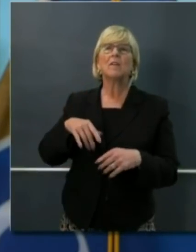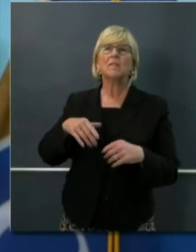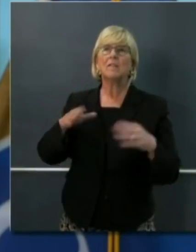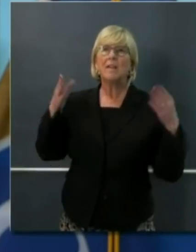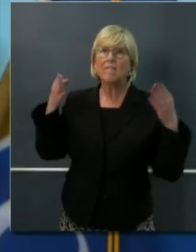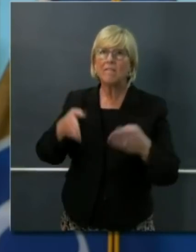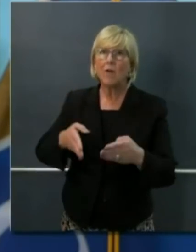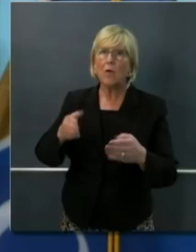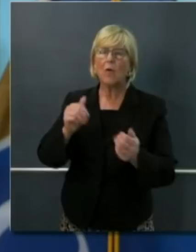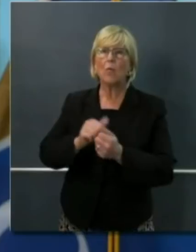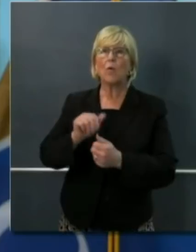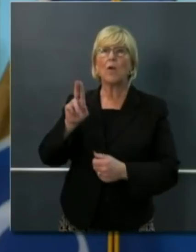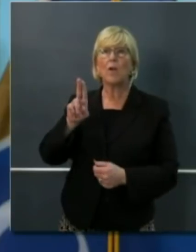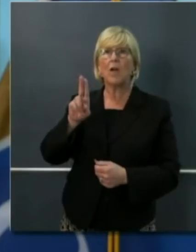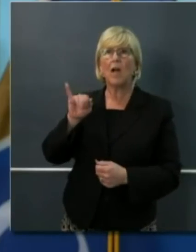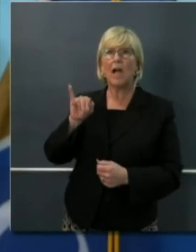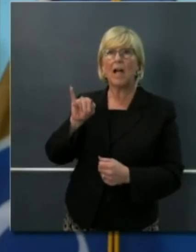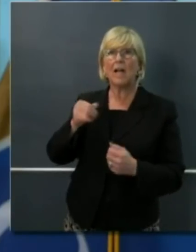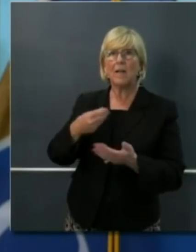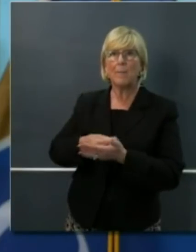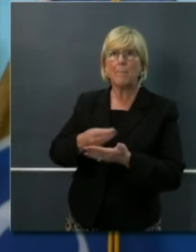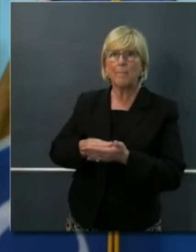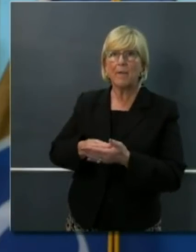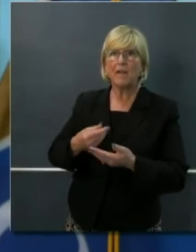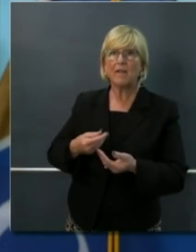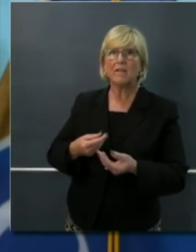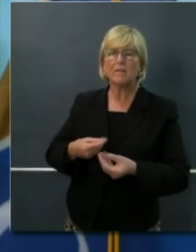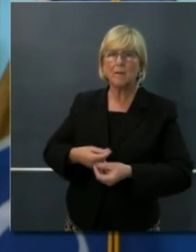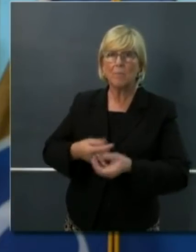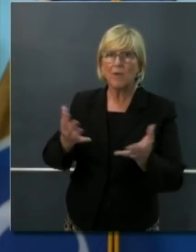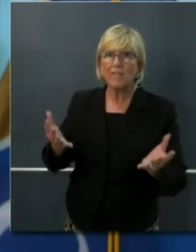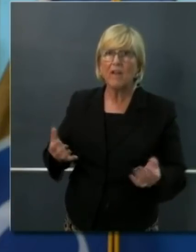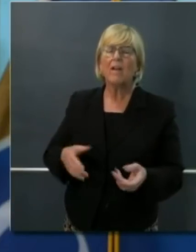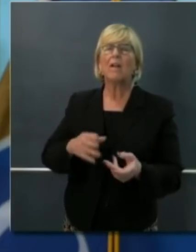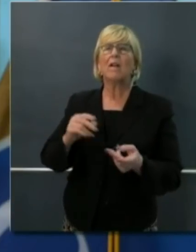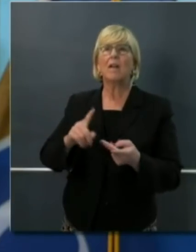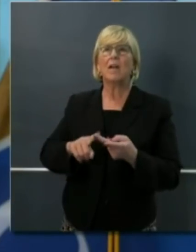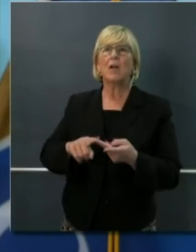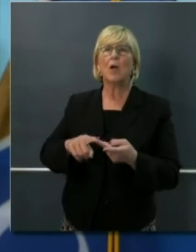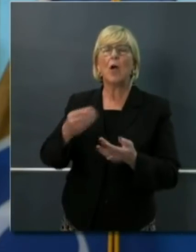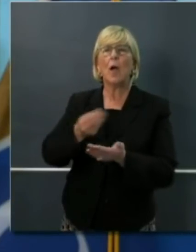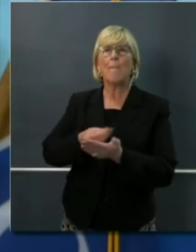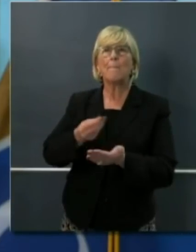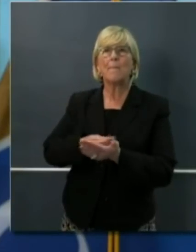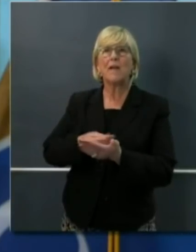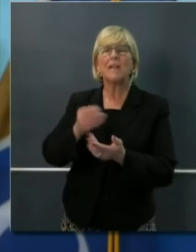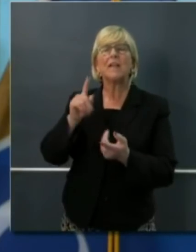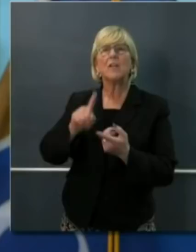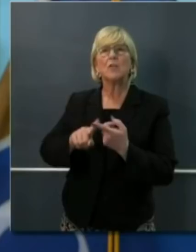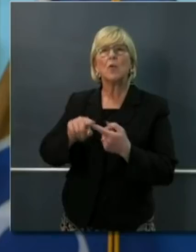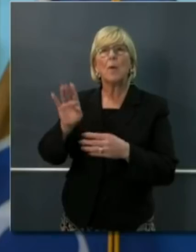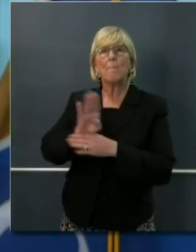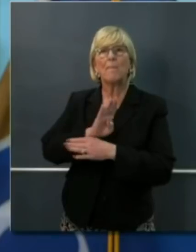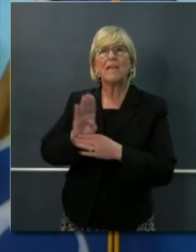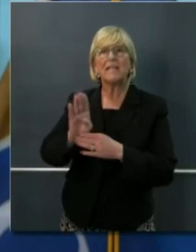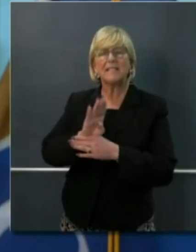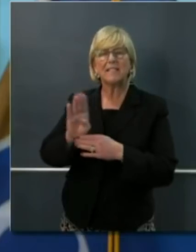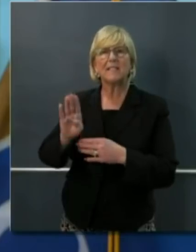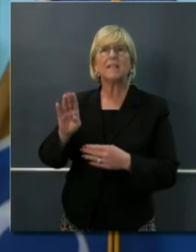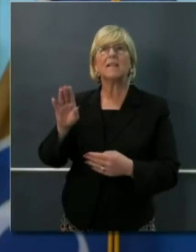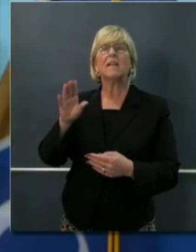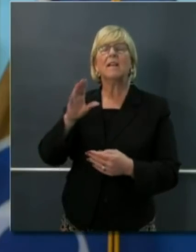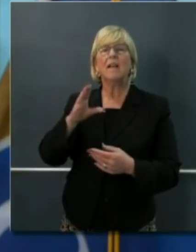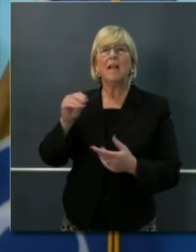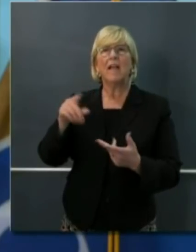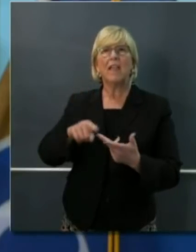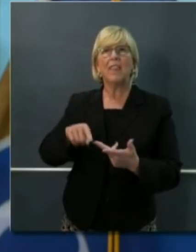very aggressive in terms of trying to provide supports for businesses to keep people employed, to draw down the federal PPP